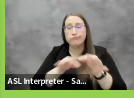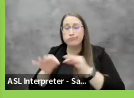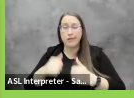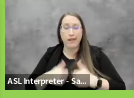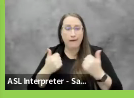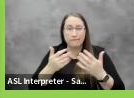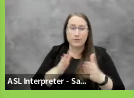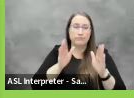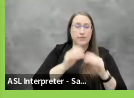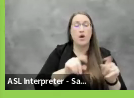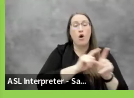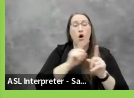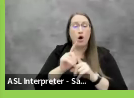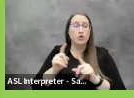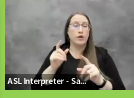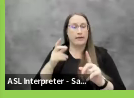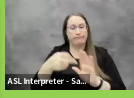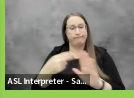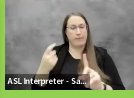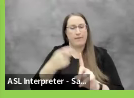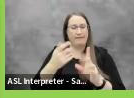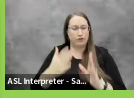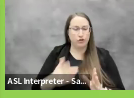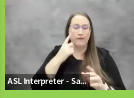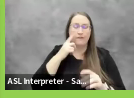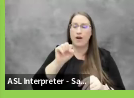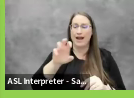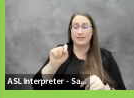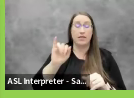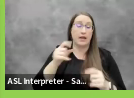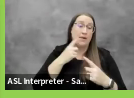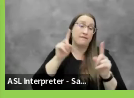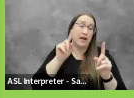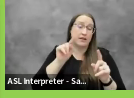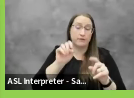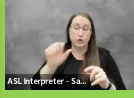putting beneficiaries on assets. That it can be an effective tool to distribute